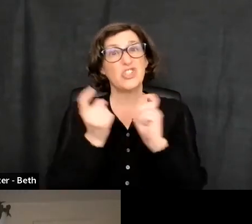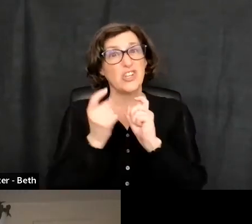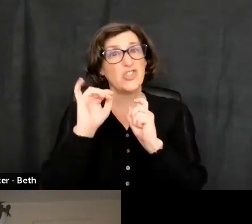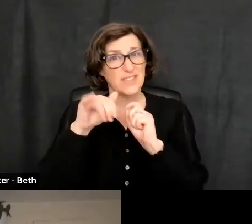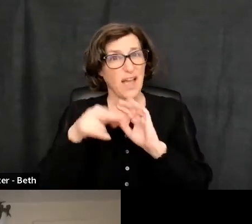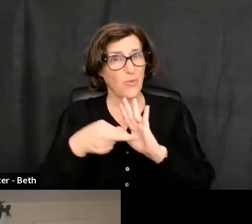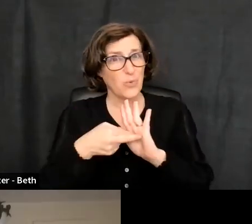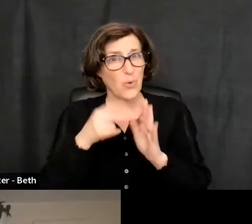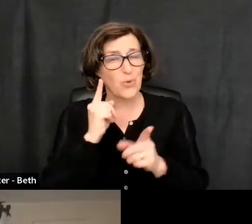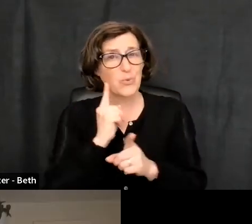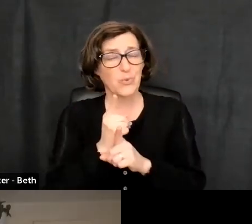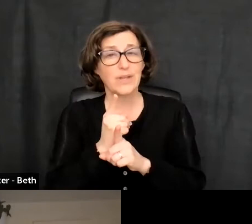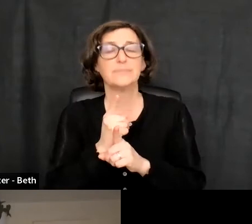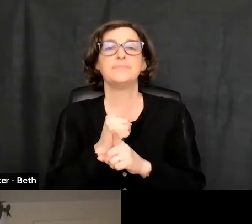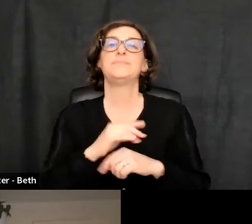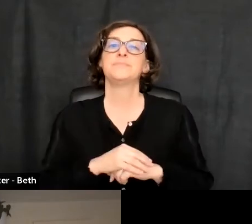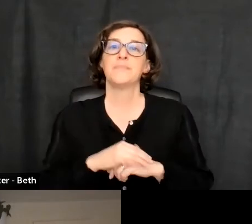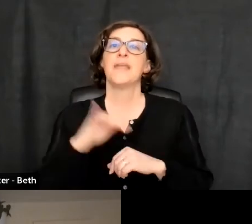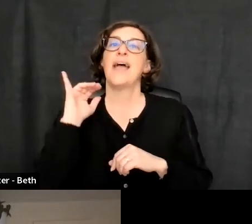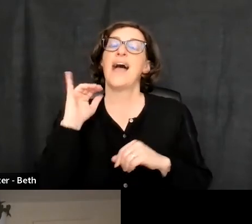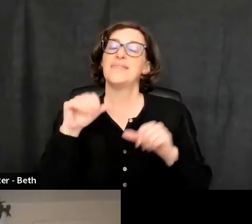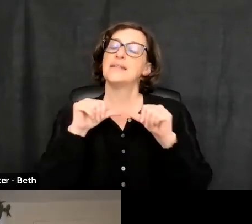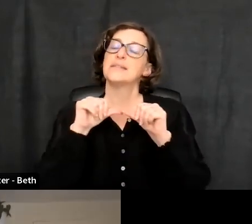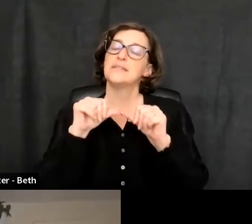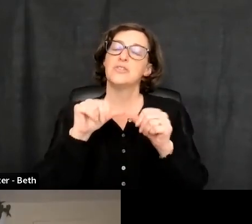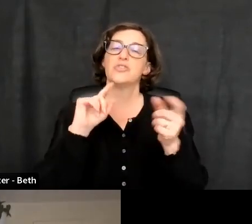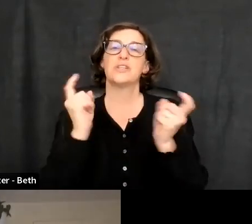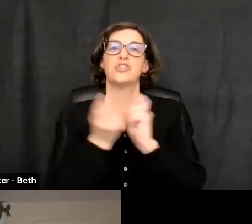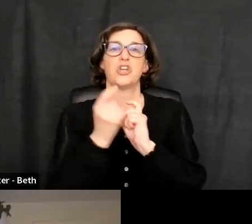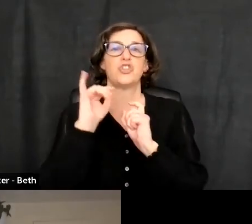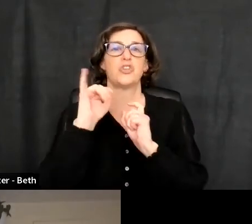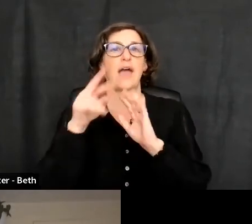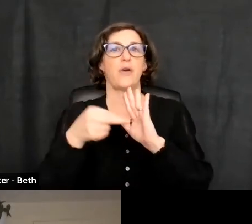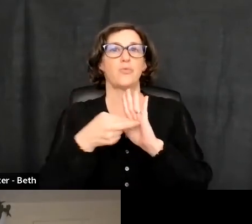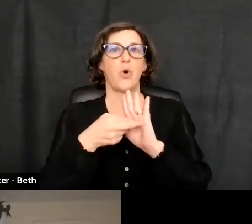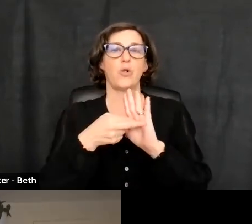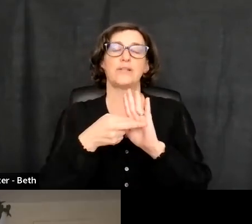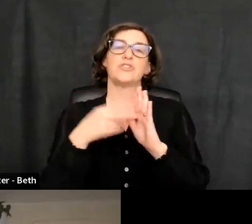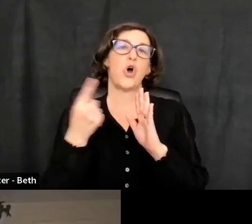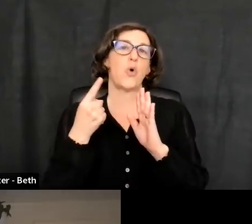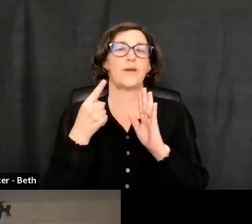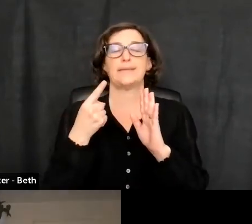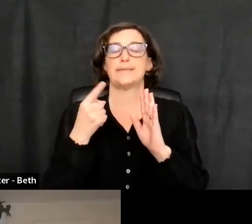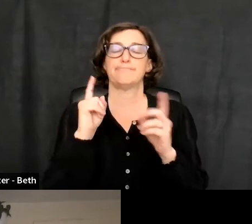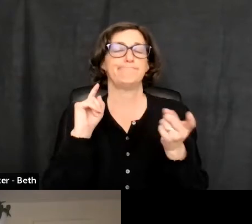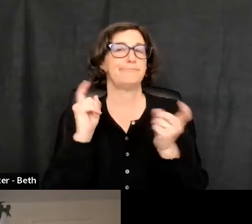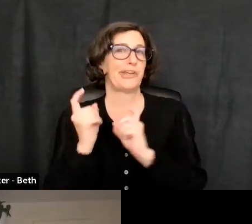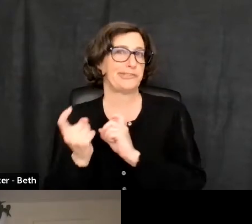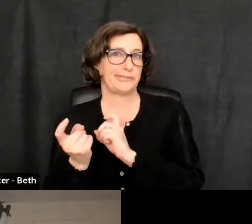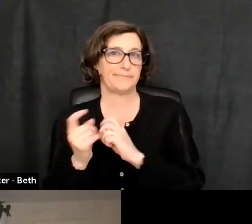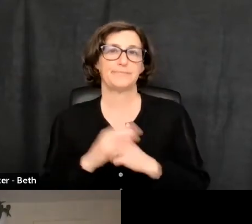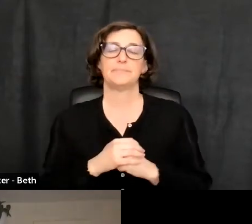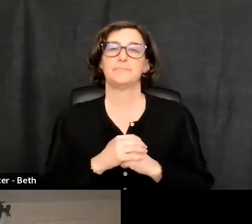right? And is continuously changing that position and is in flux. But like, I